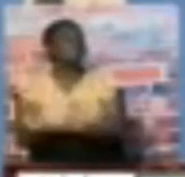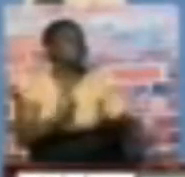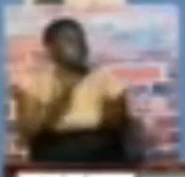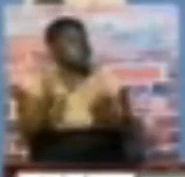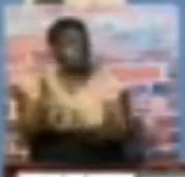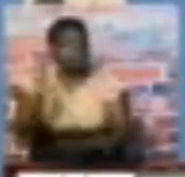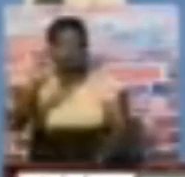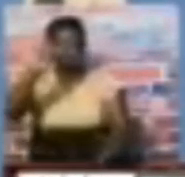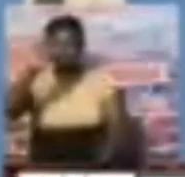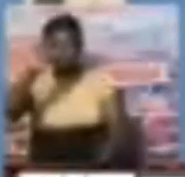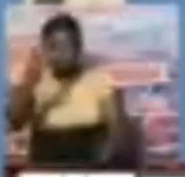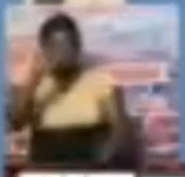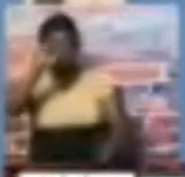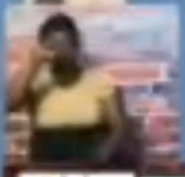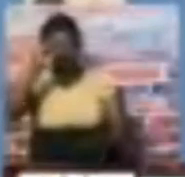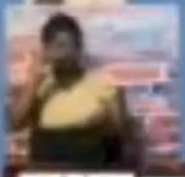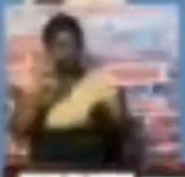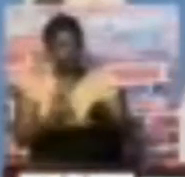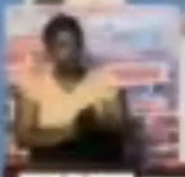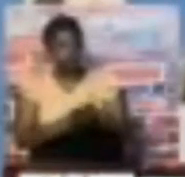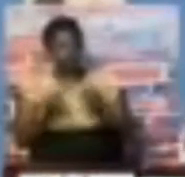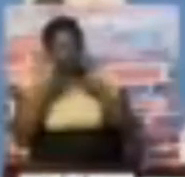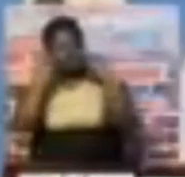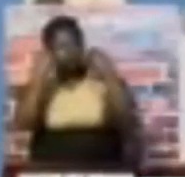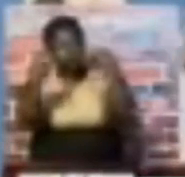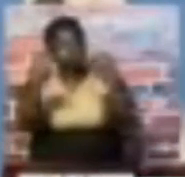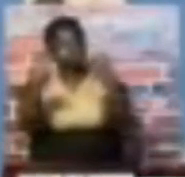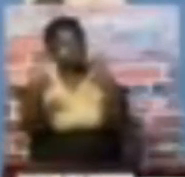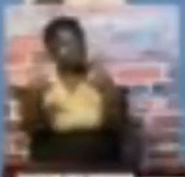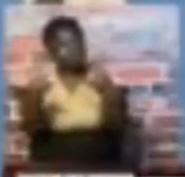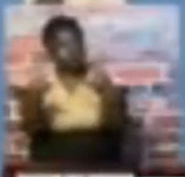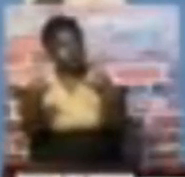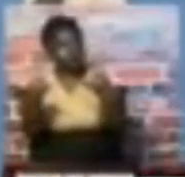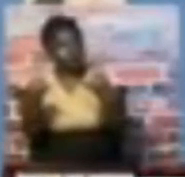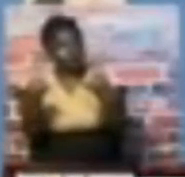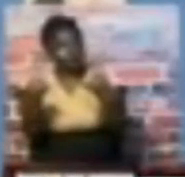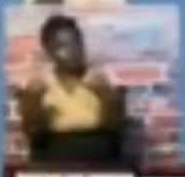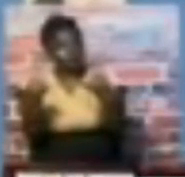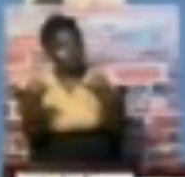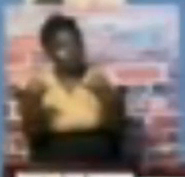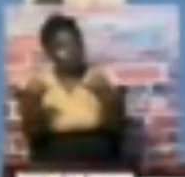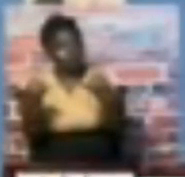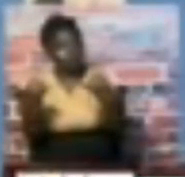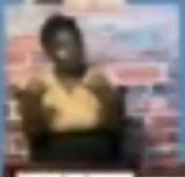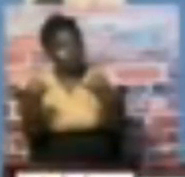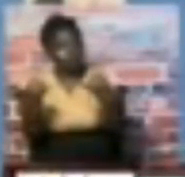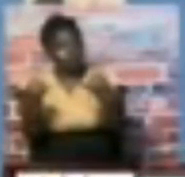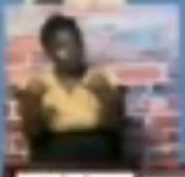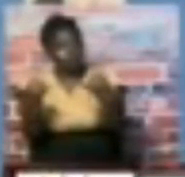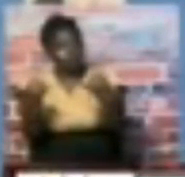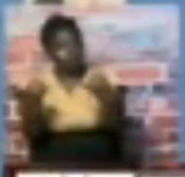by the 4th of June, they will tell you, they will put out their